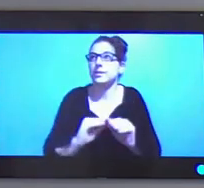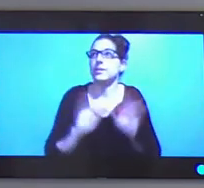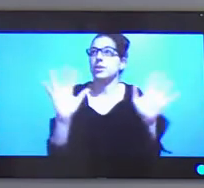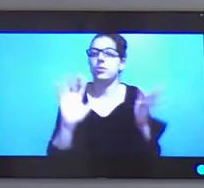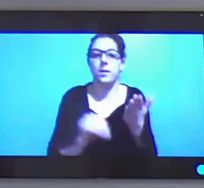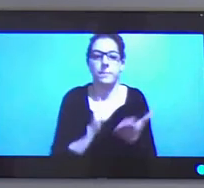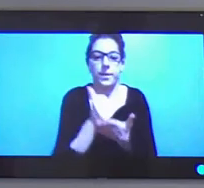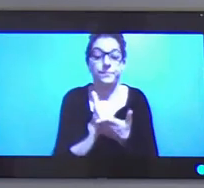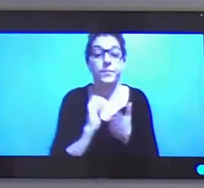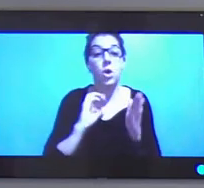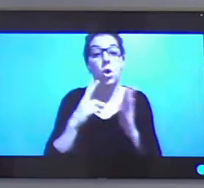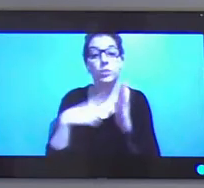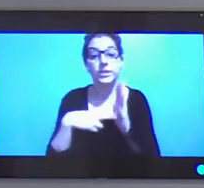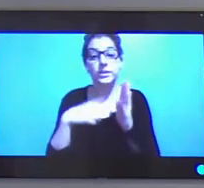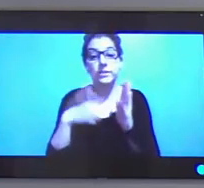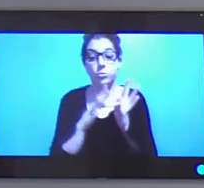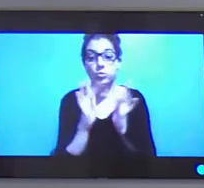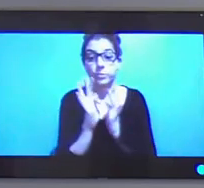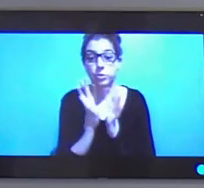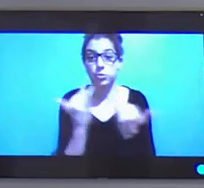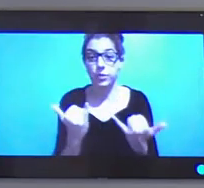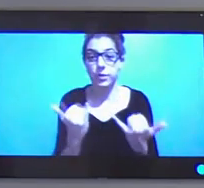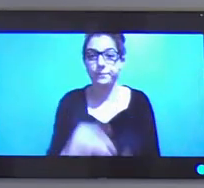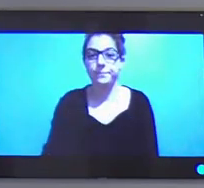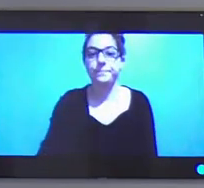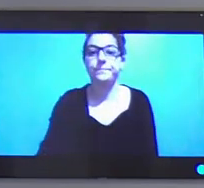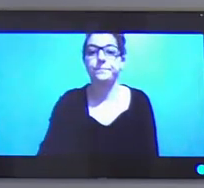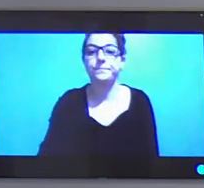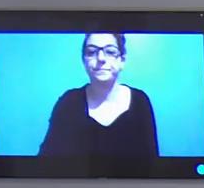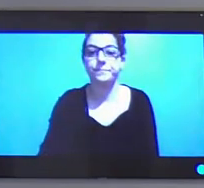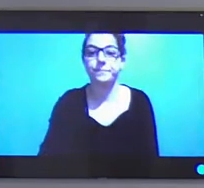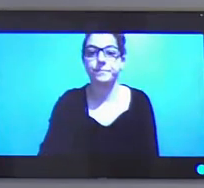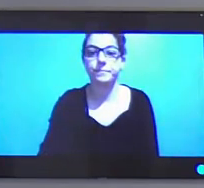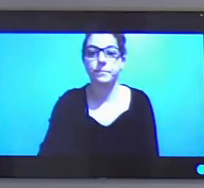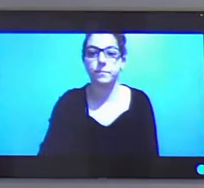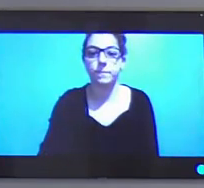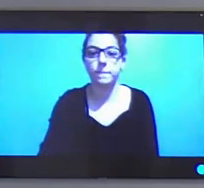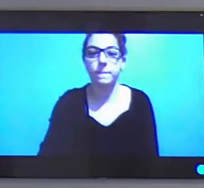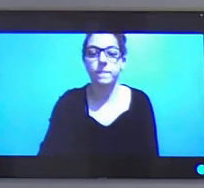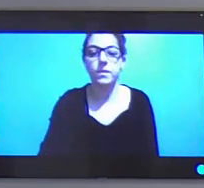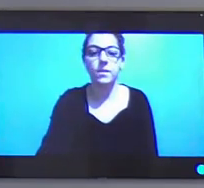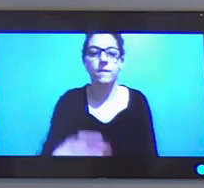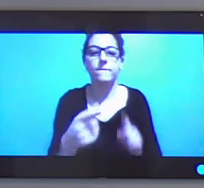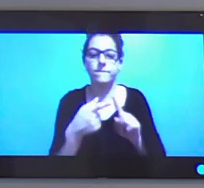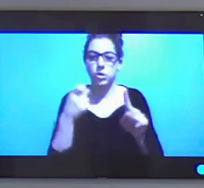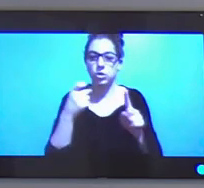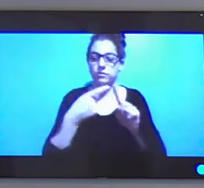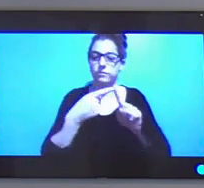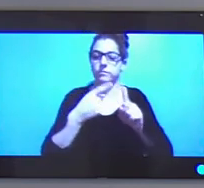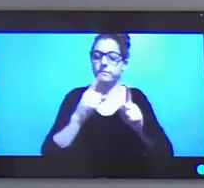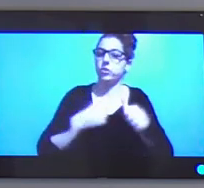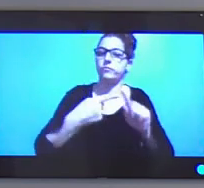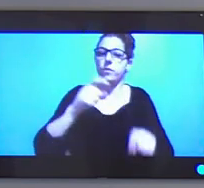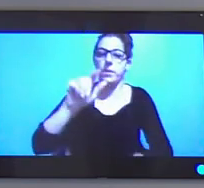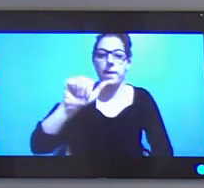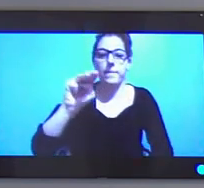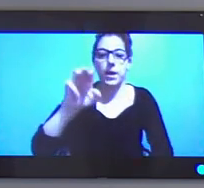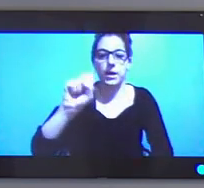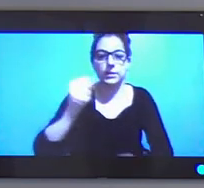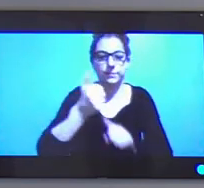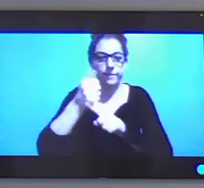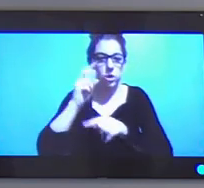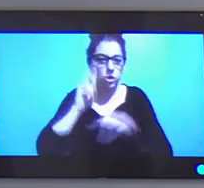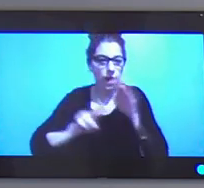Scripture. Our first reading from the prophet Amos looks ahead to the day of the Lord, the